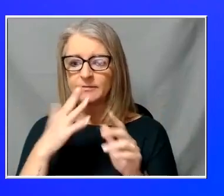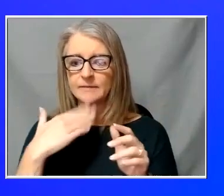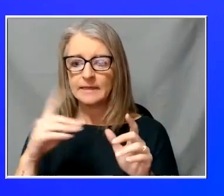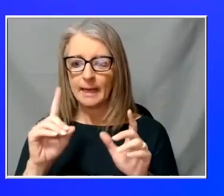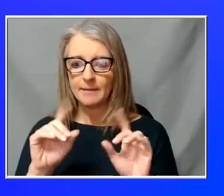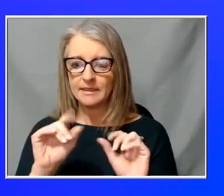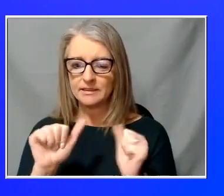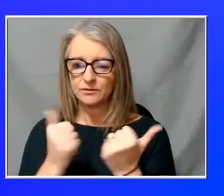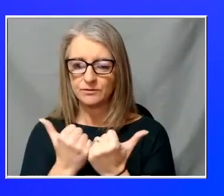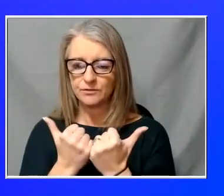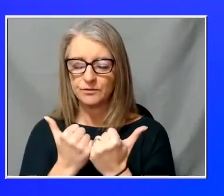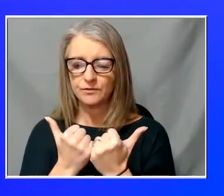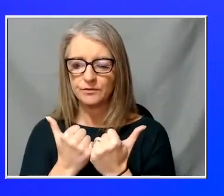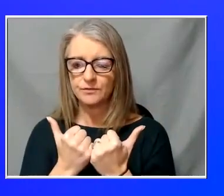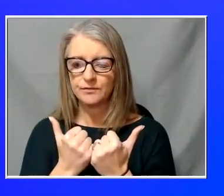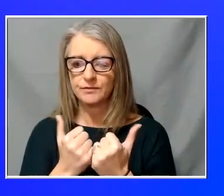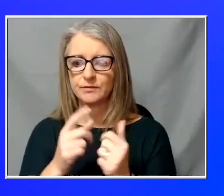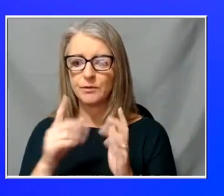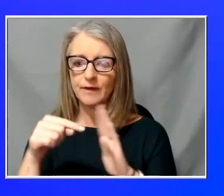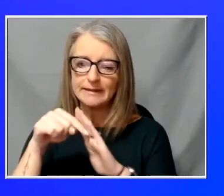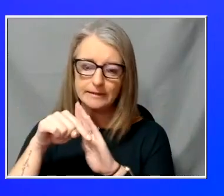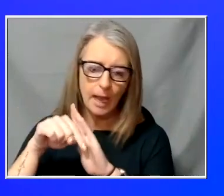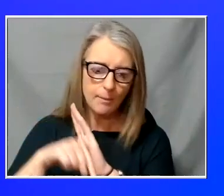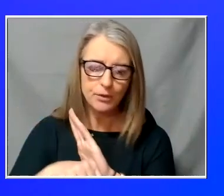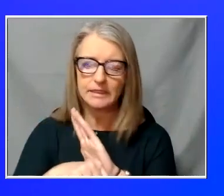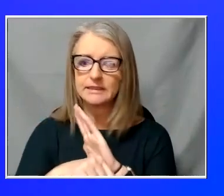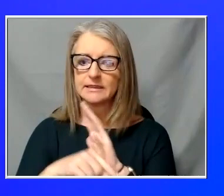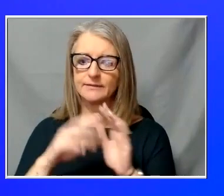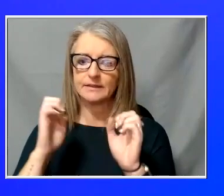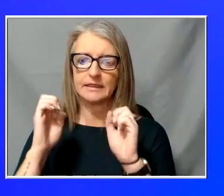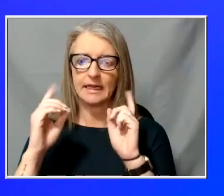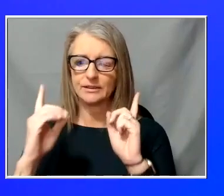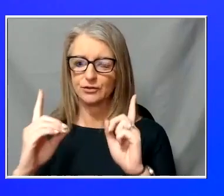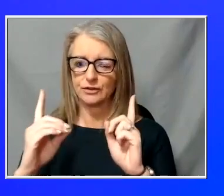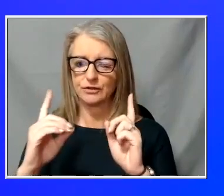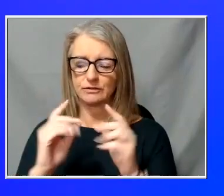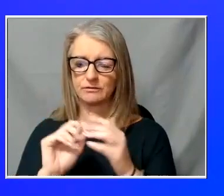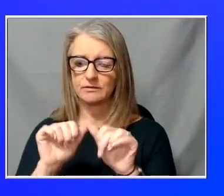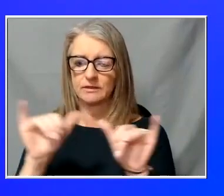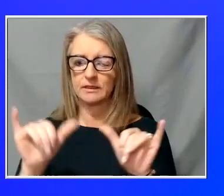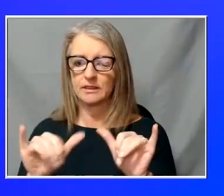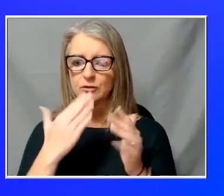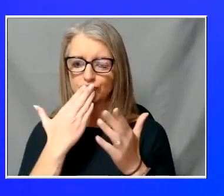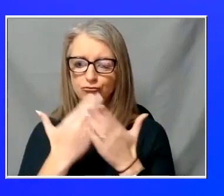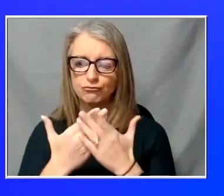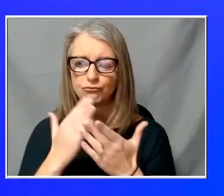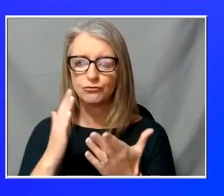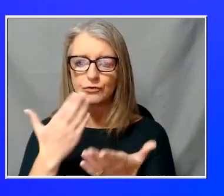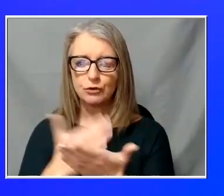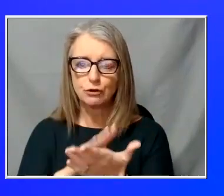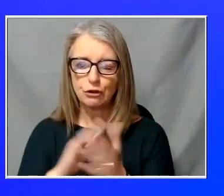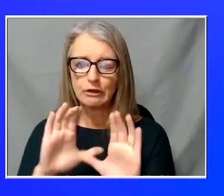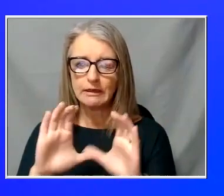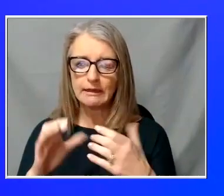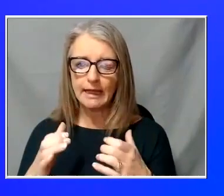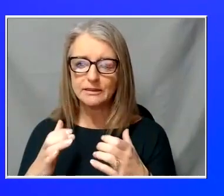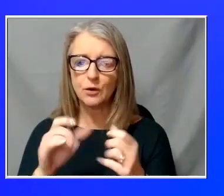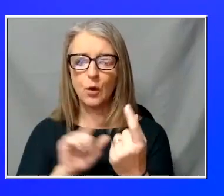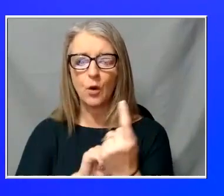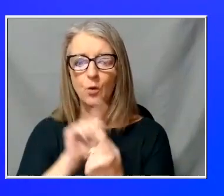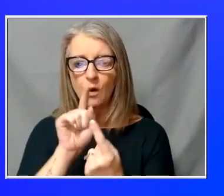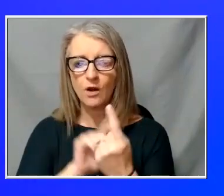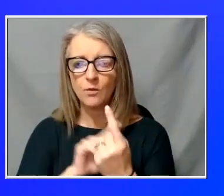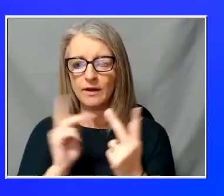and to provide the comprehensive diabetes education via group classes or one-on-one visit with the